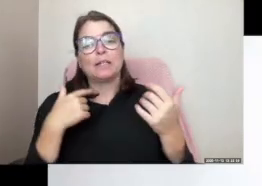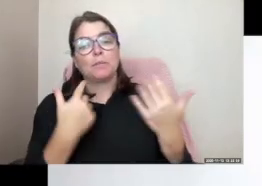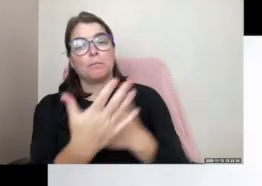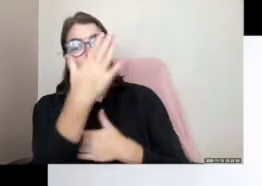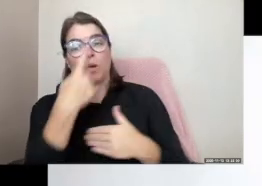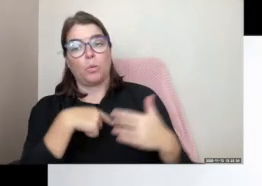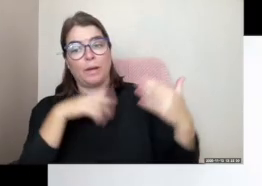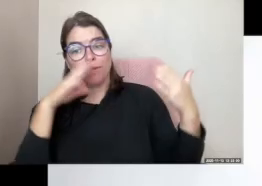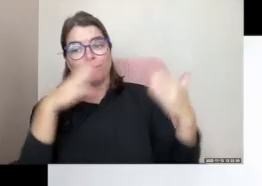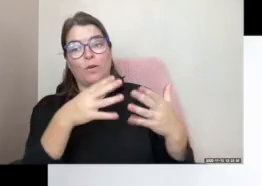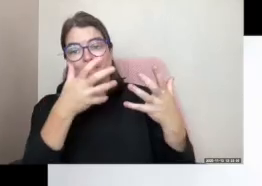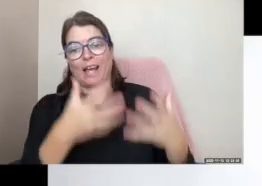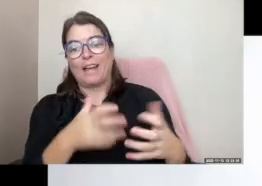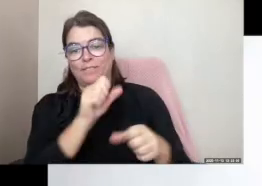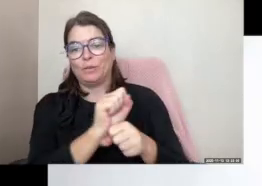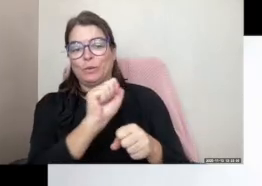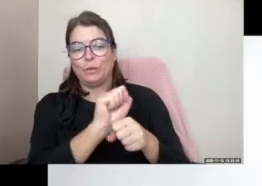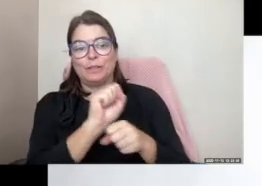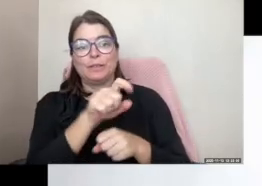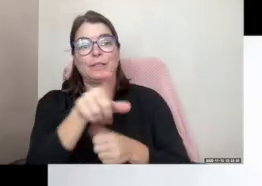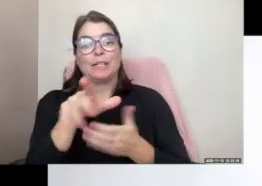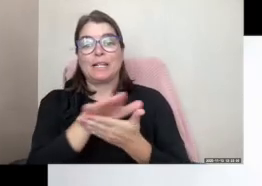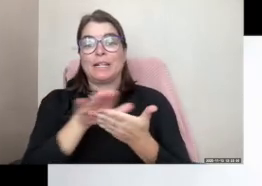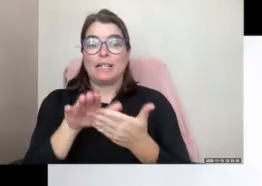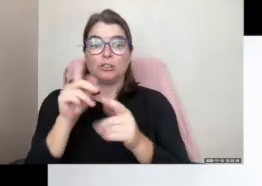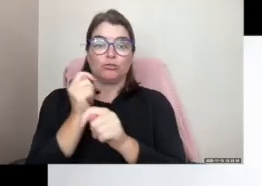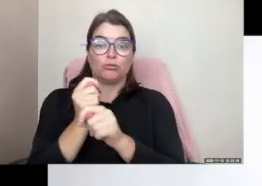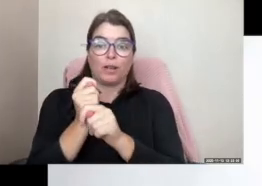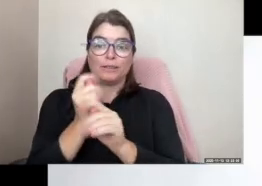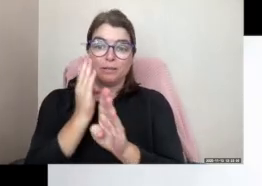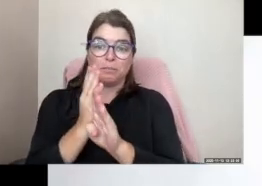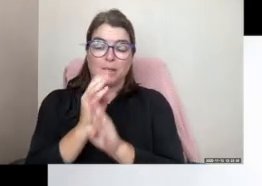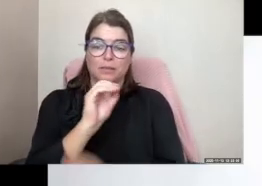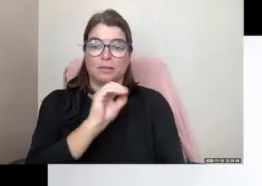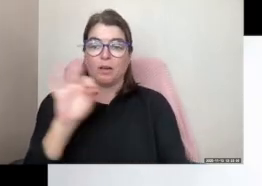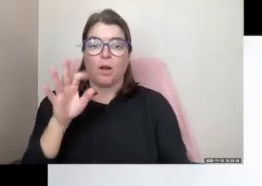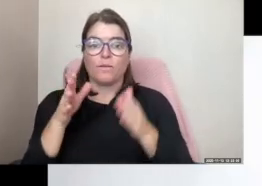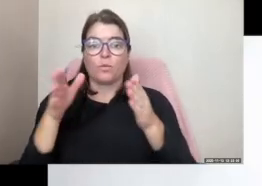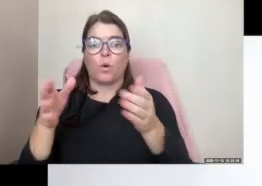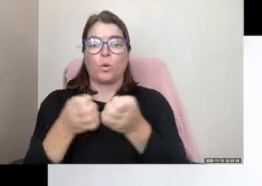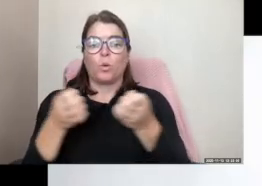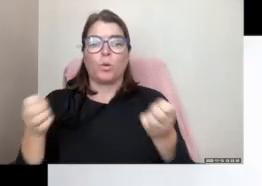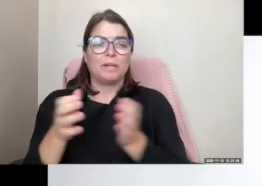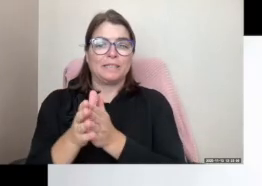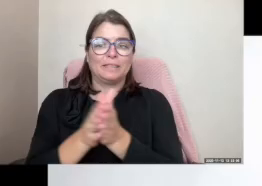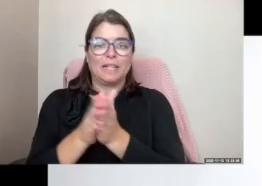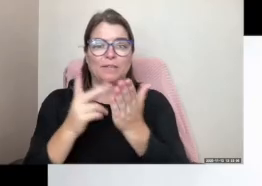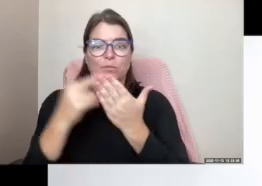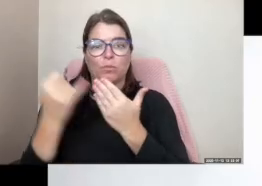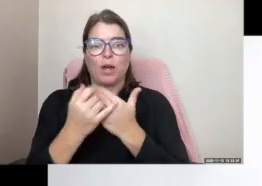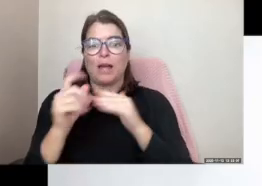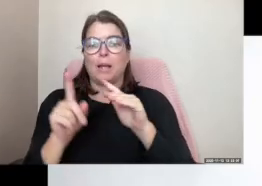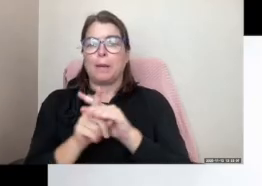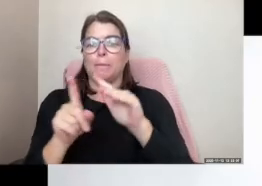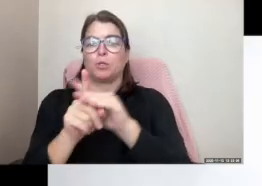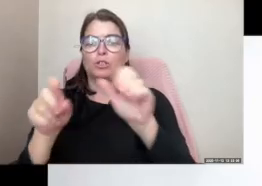So we're going to be talking, this morning we focused mostly on the light duty incentives, and this afternoon we're going to be focusing on heavy duty.